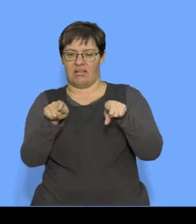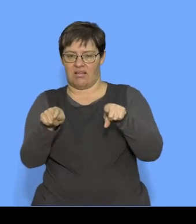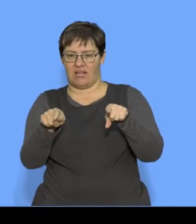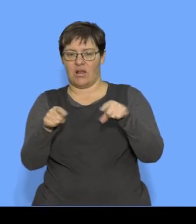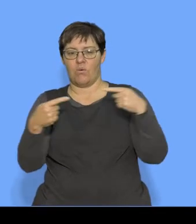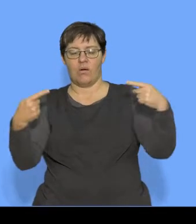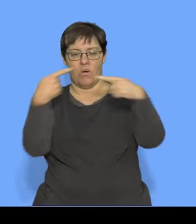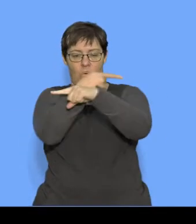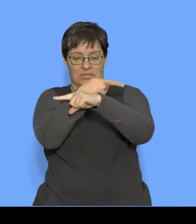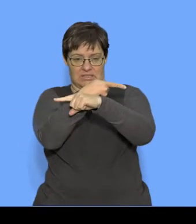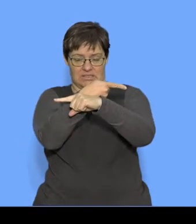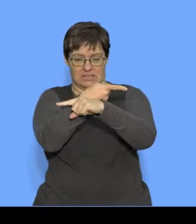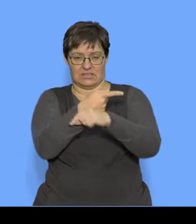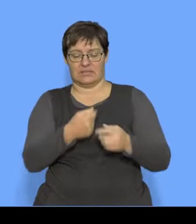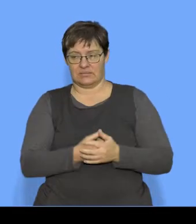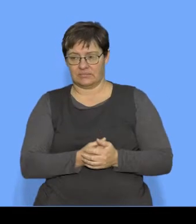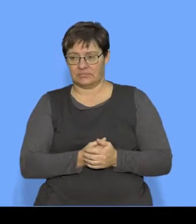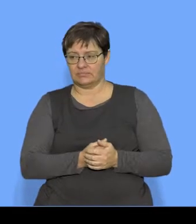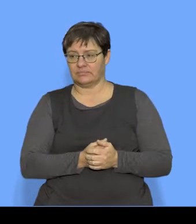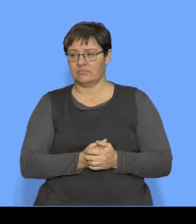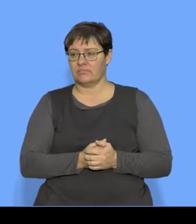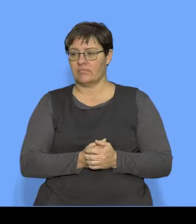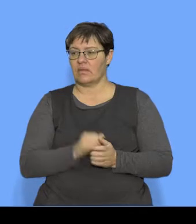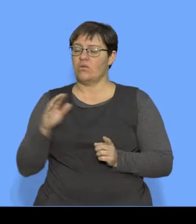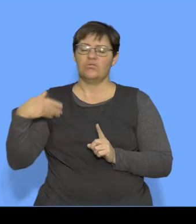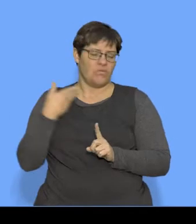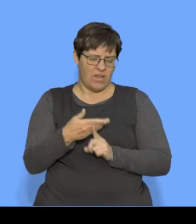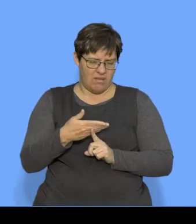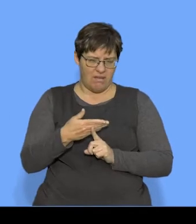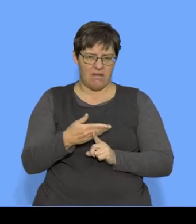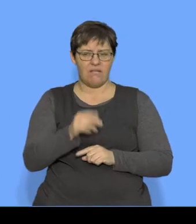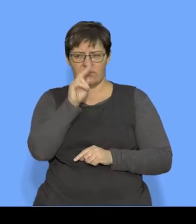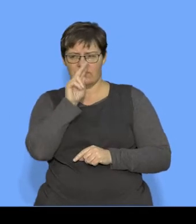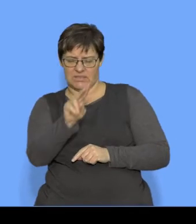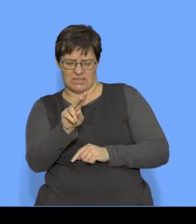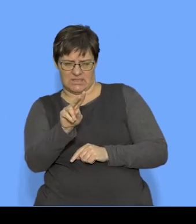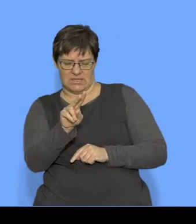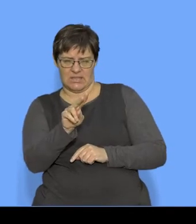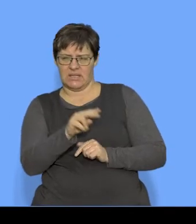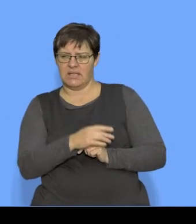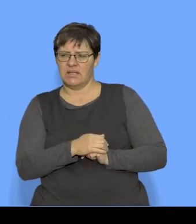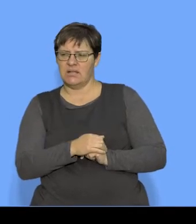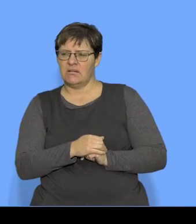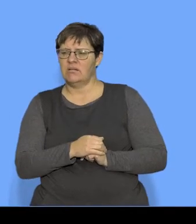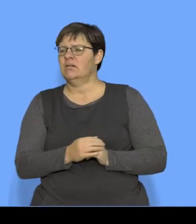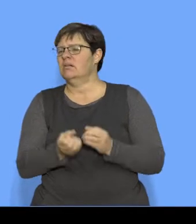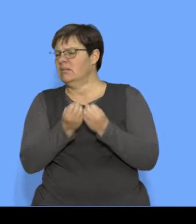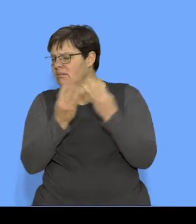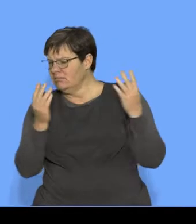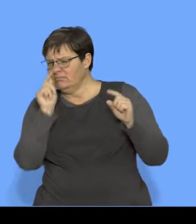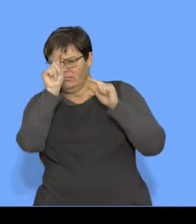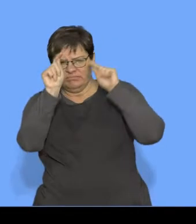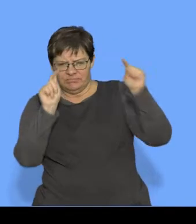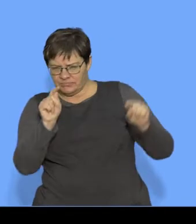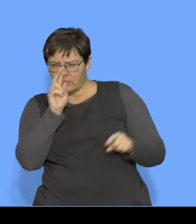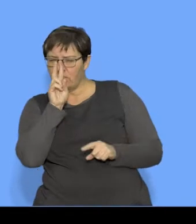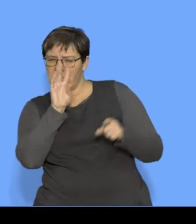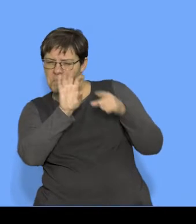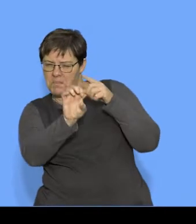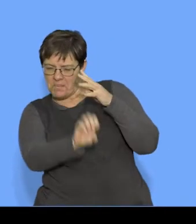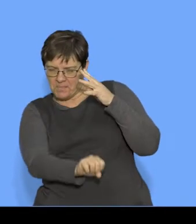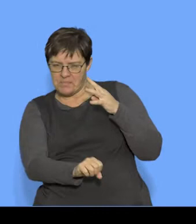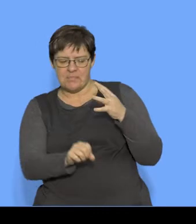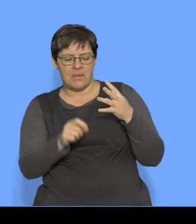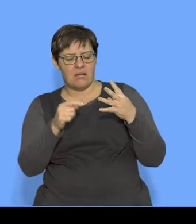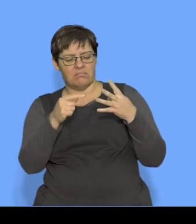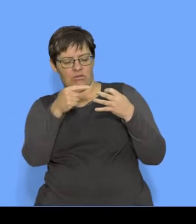it's vertically opposite angles. So far you can see I have now a lot of other things, 3 more